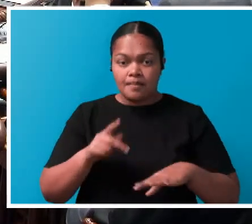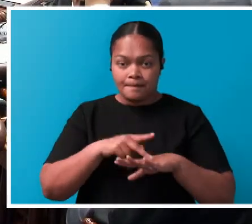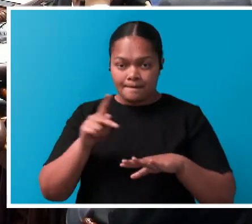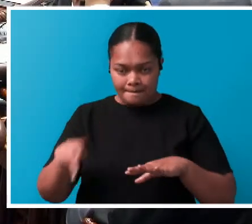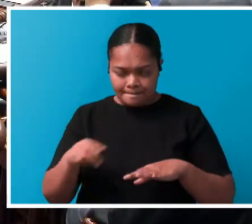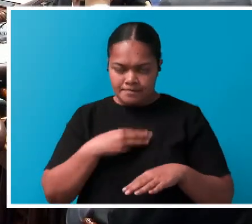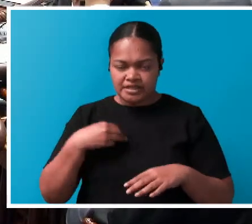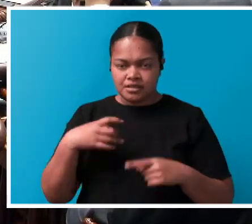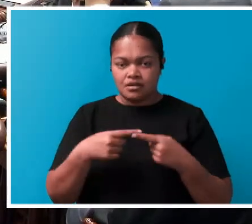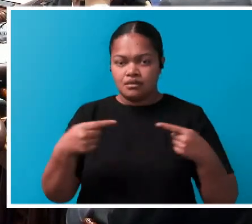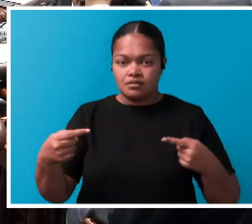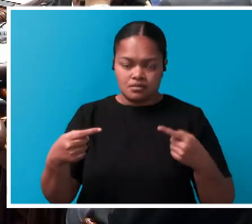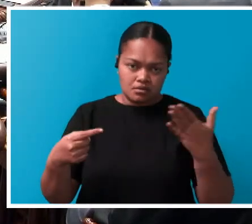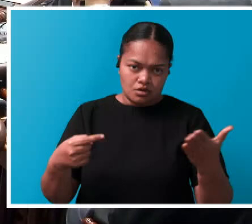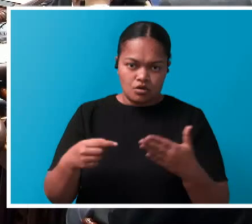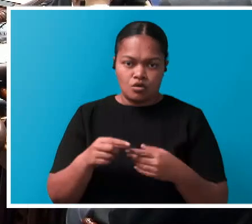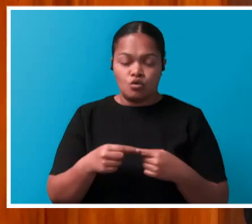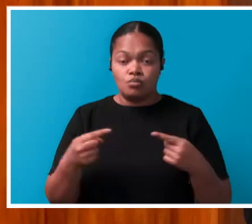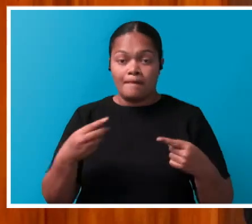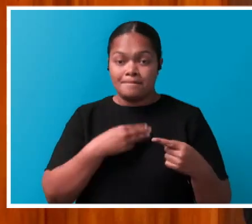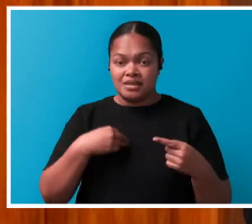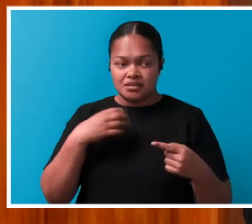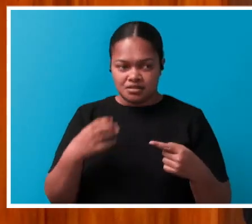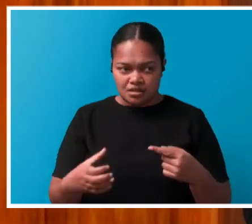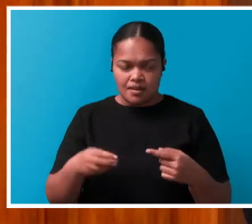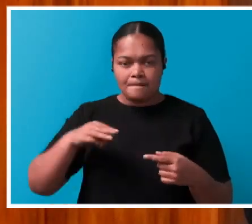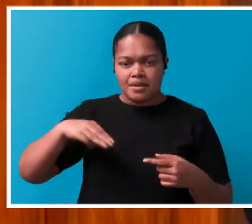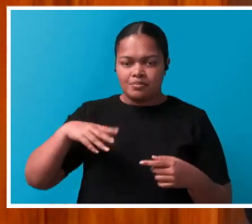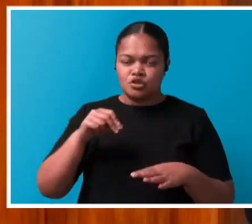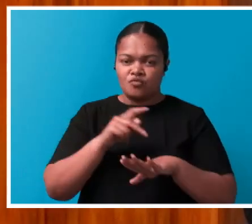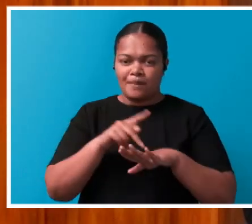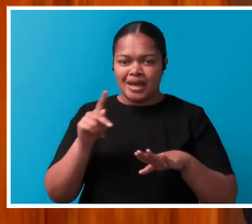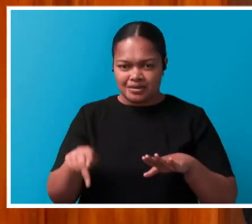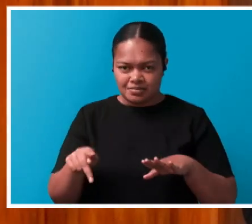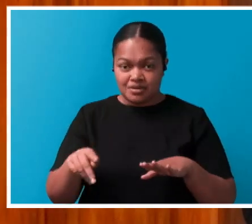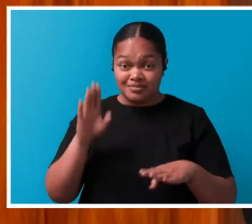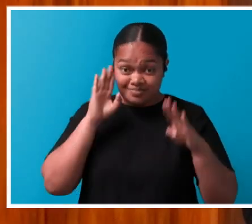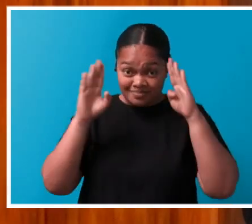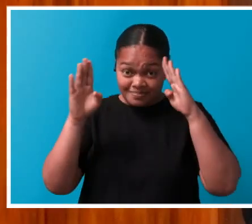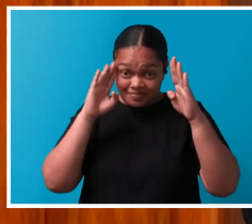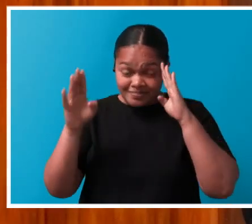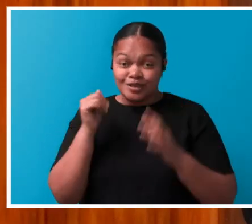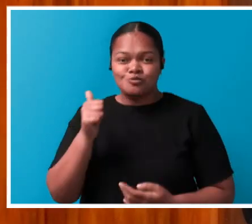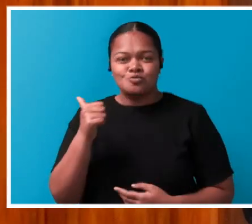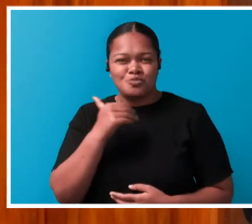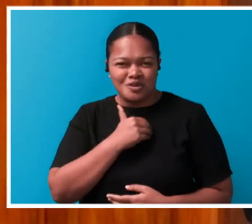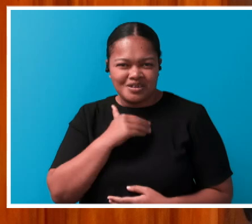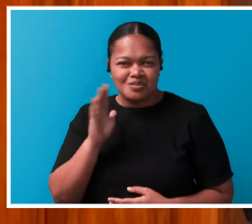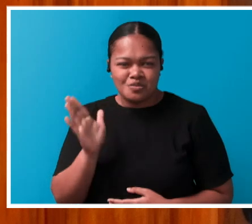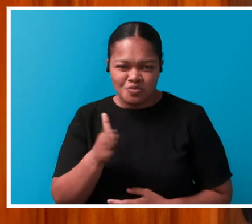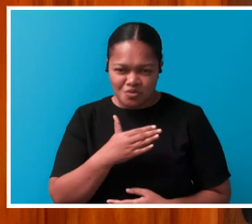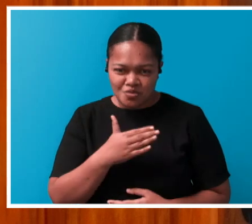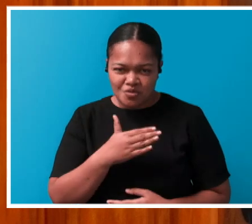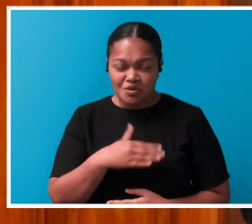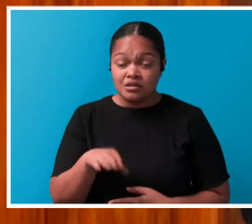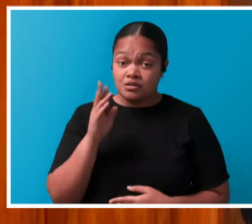of the Opposition, Honorable Assistant Ministers, Honorable Members of Parliament. Mr. Mbulvinaka, and a good morning to you all. Mr. Speaker,